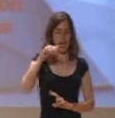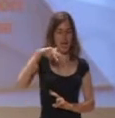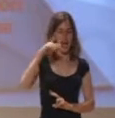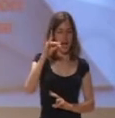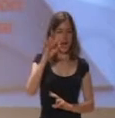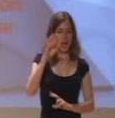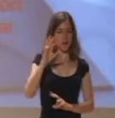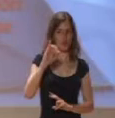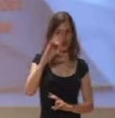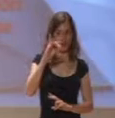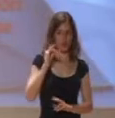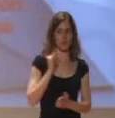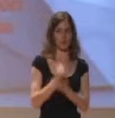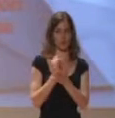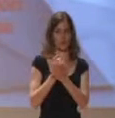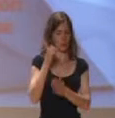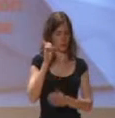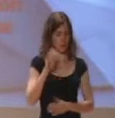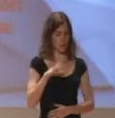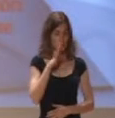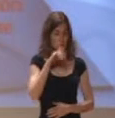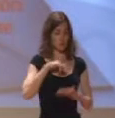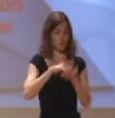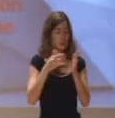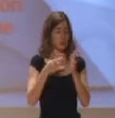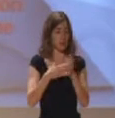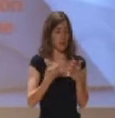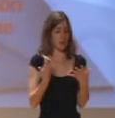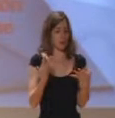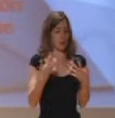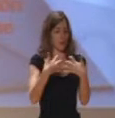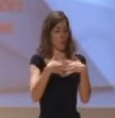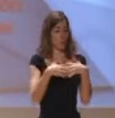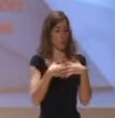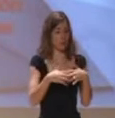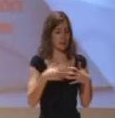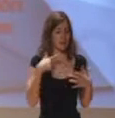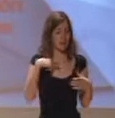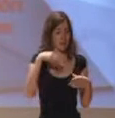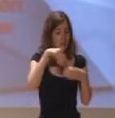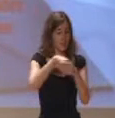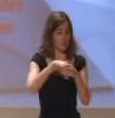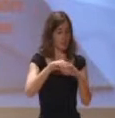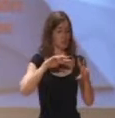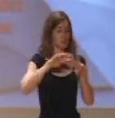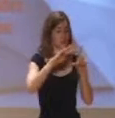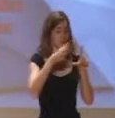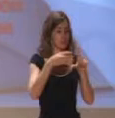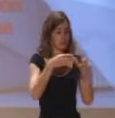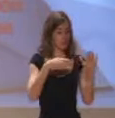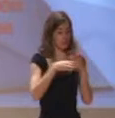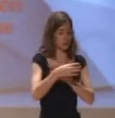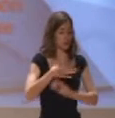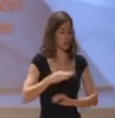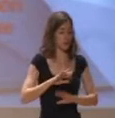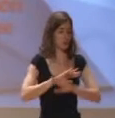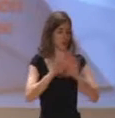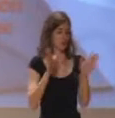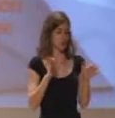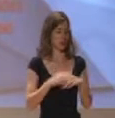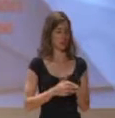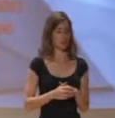tested Android and other operational systems where you simply need to install a